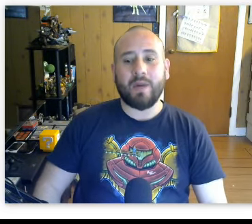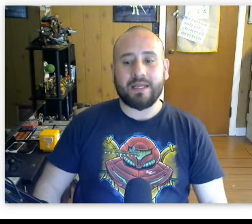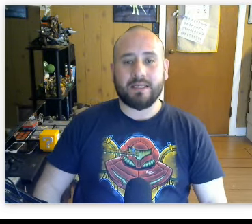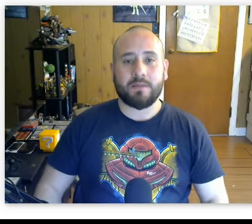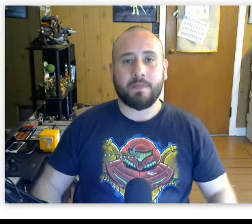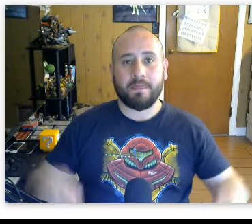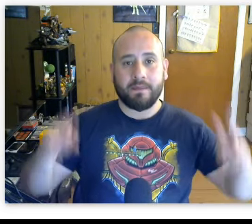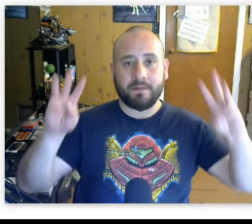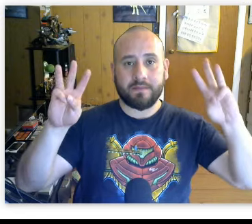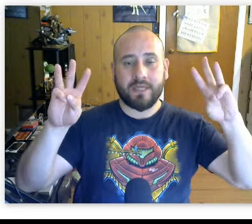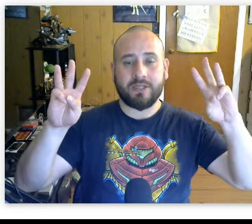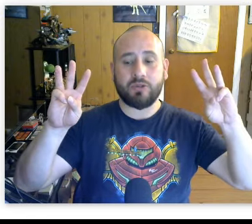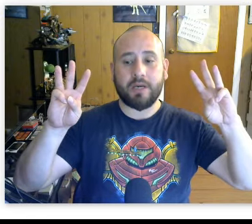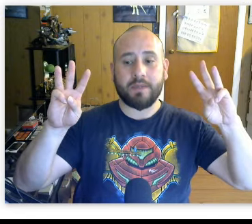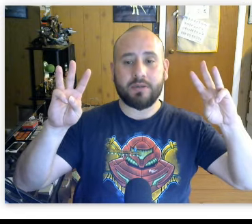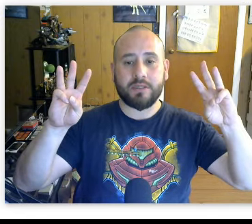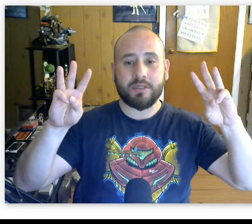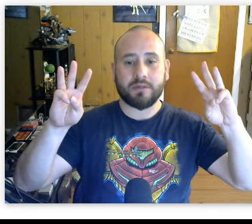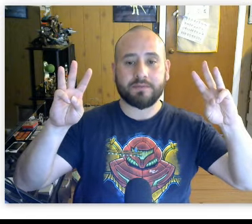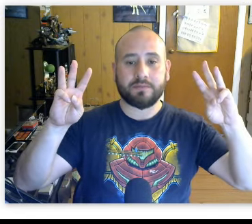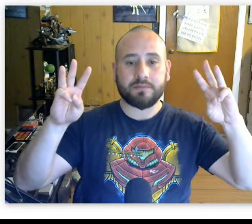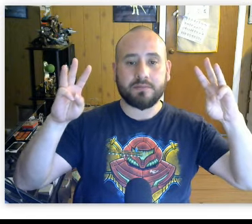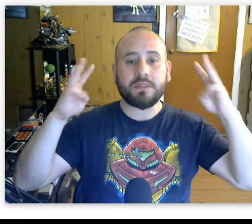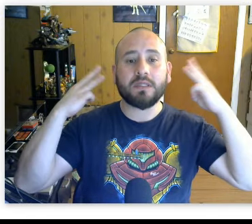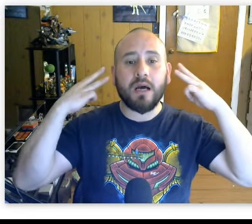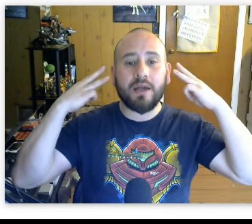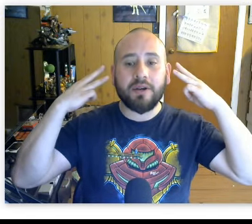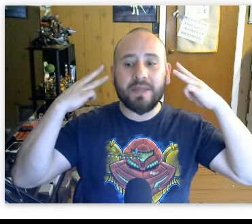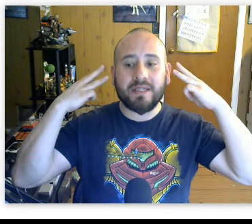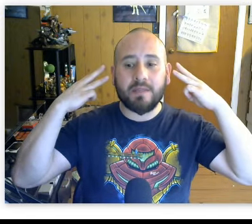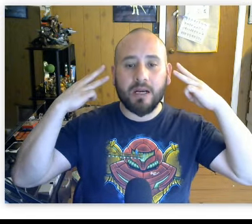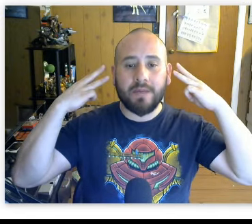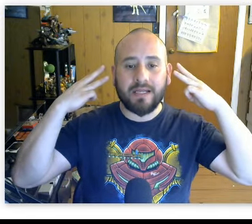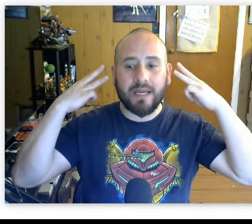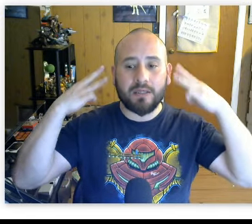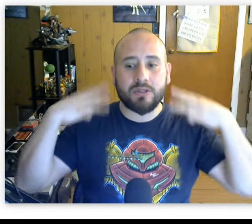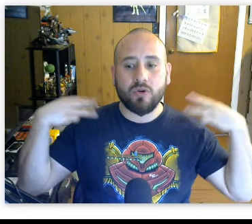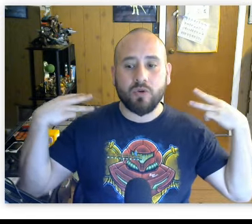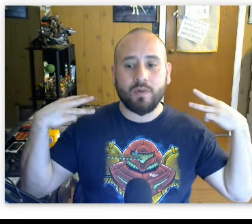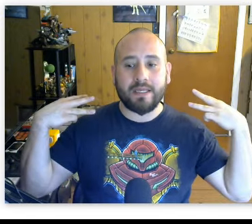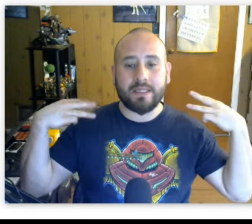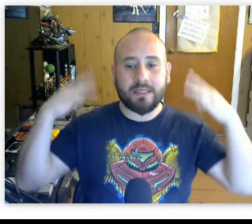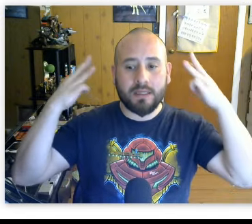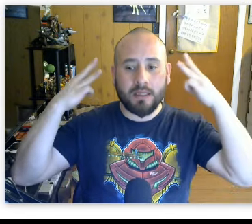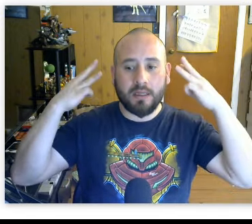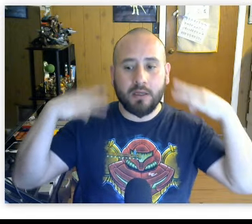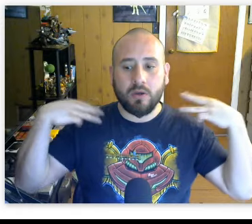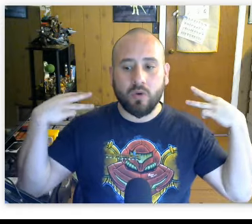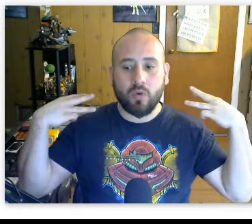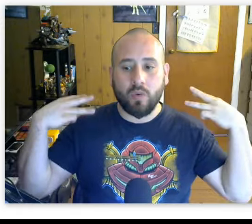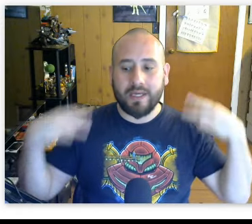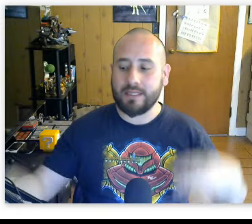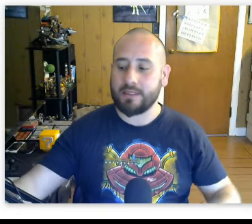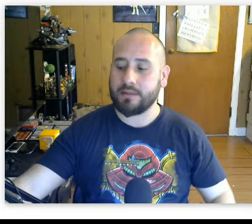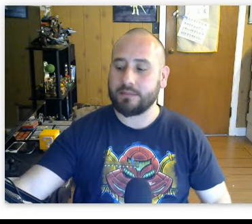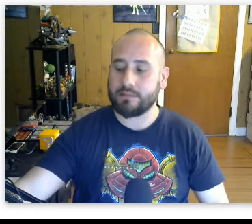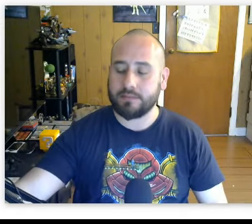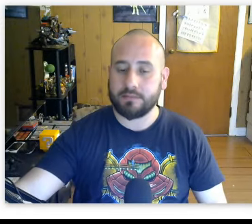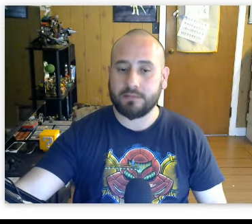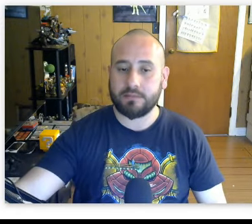for Wendy's is two W's, and you're basically gonna make her pigtails. Wendy's.